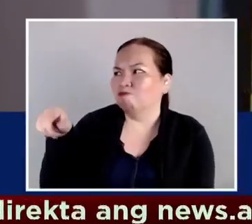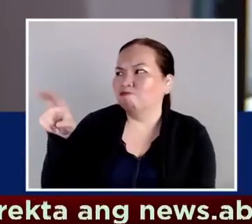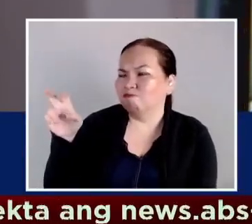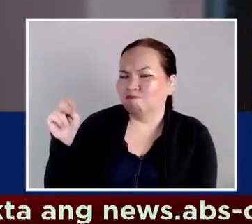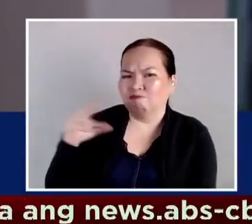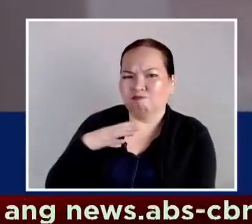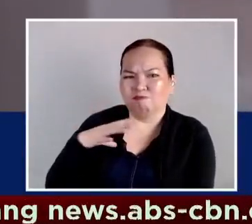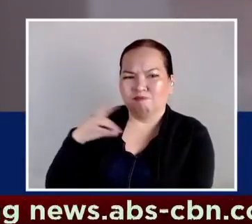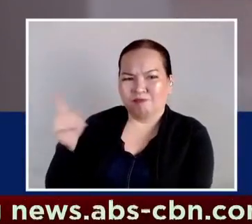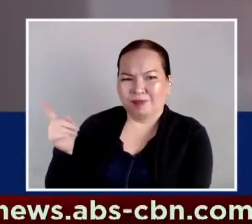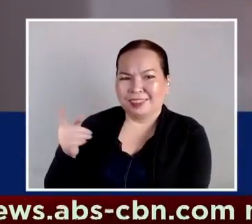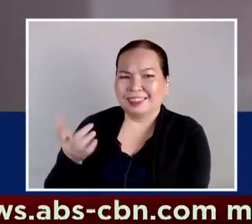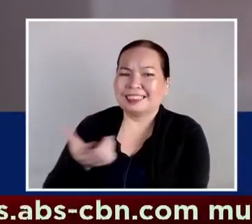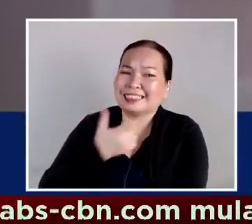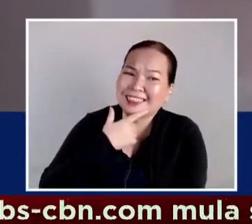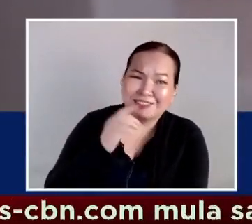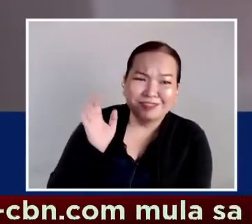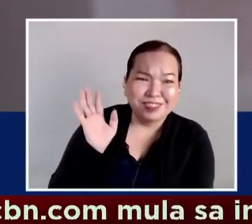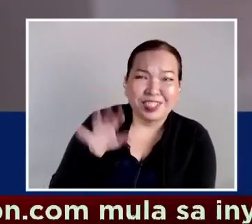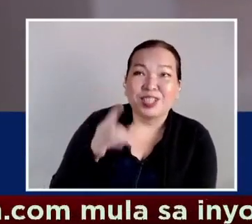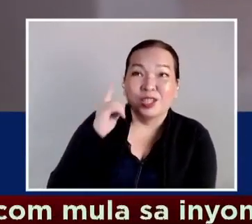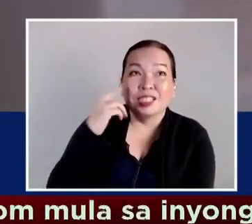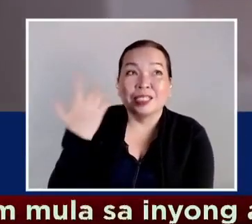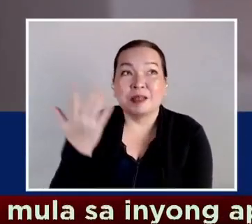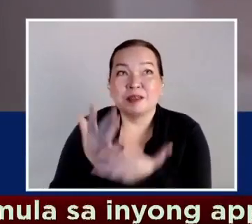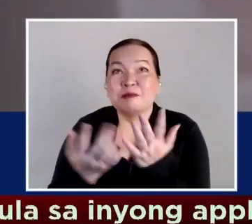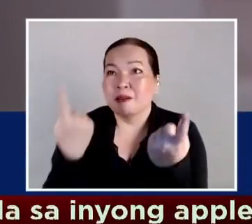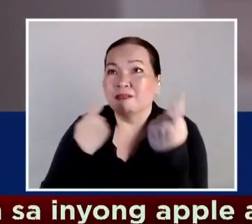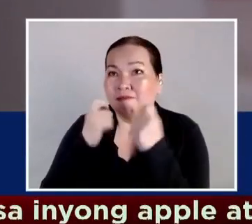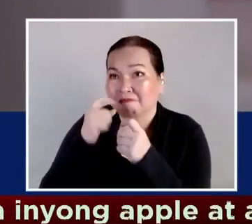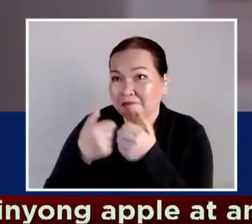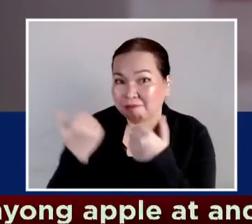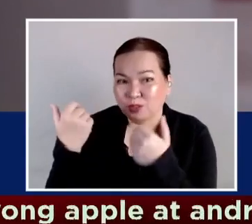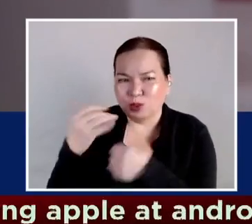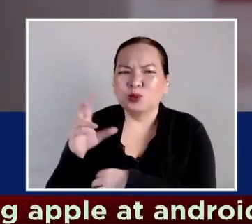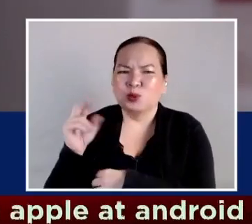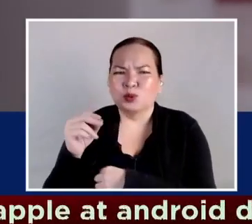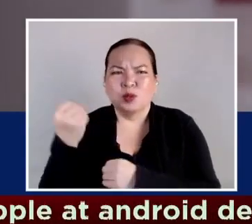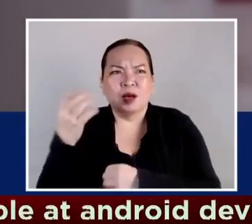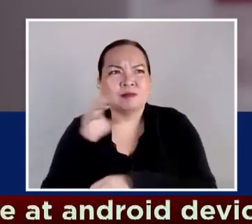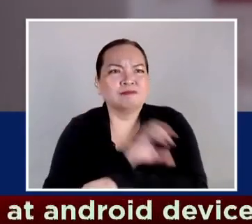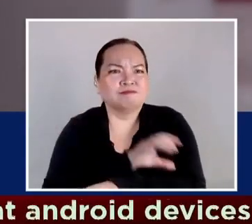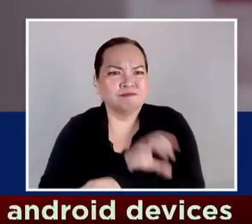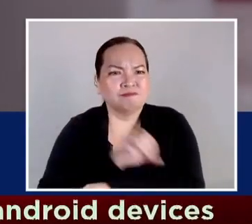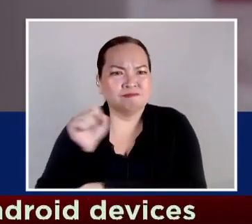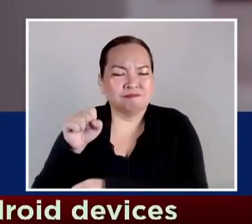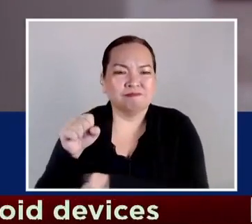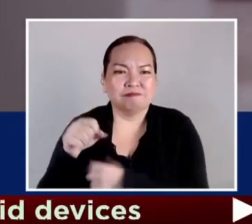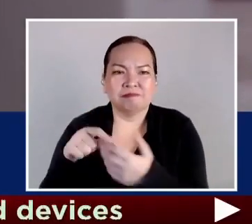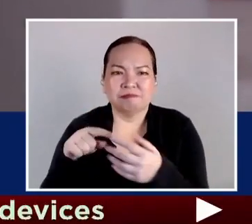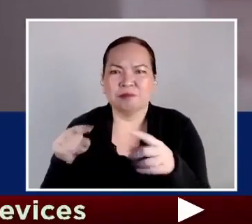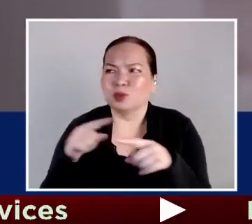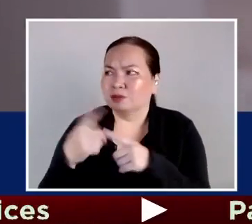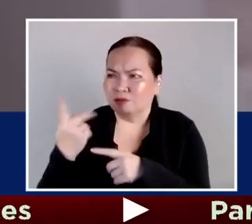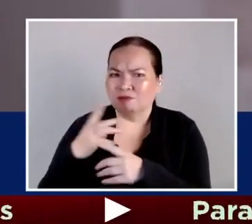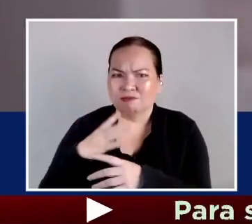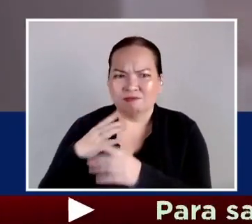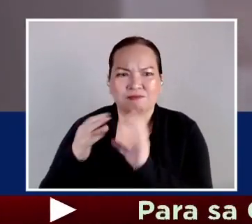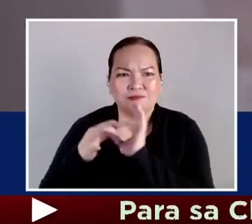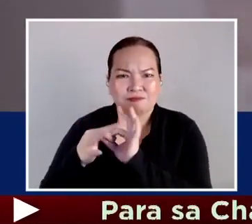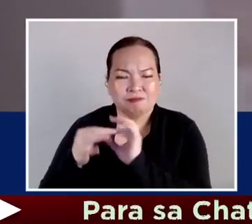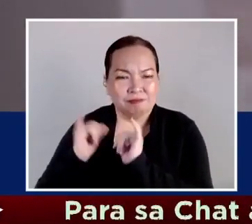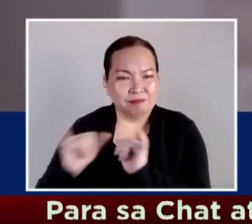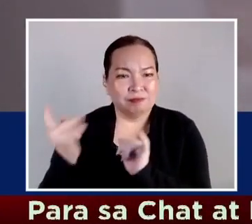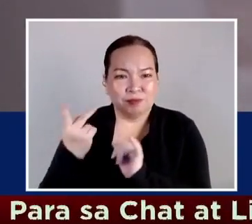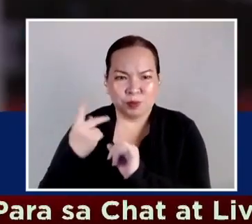So I was hoping someone would ask me about that. There's a lot of rumors, of course, sparking. We're fine. We're totally fine. He knew